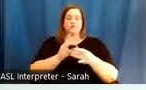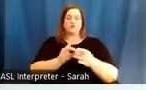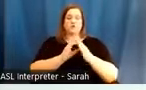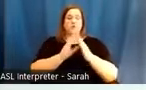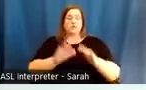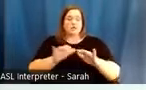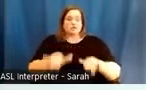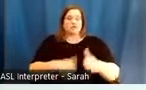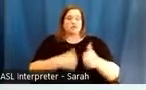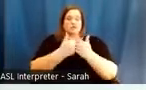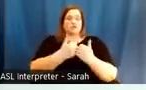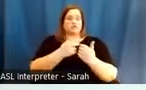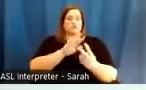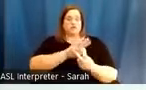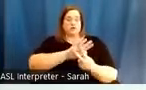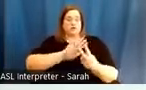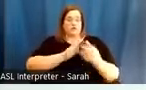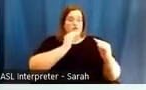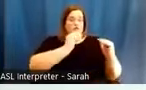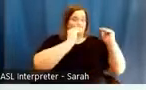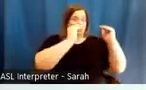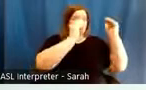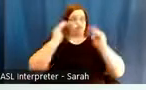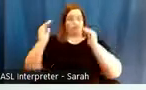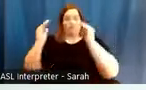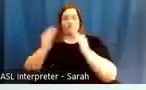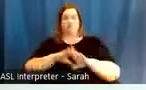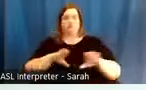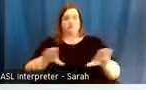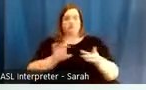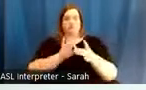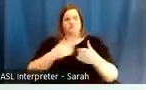for their adult children with disabilities.